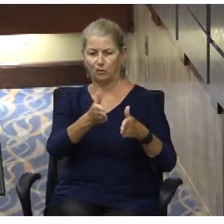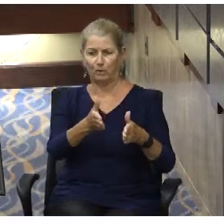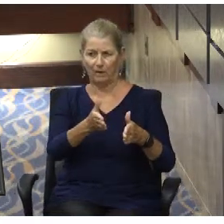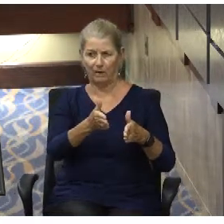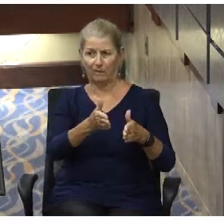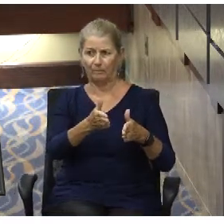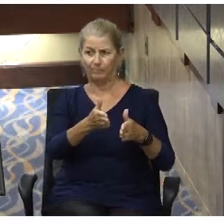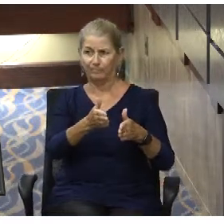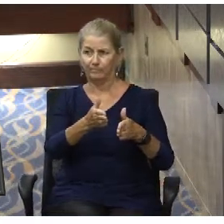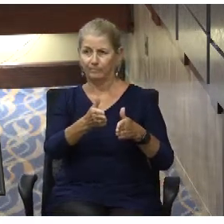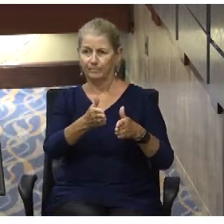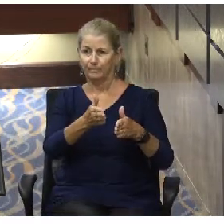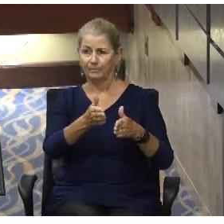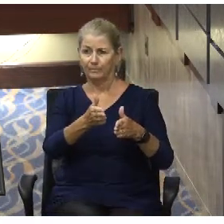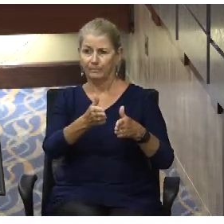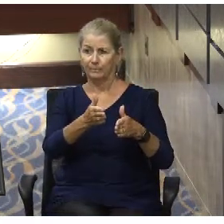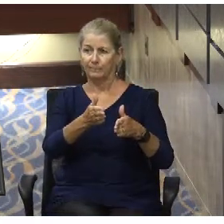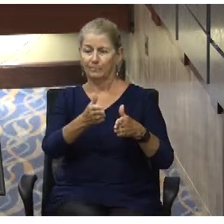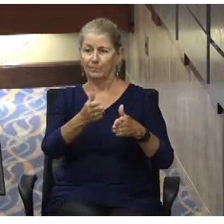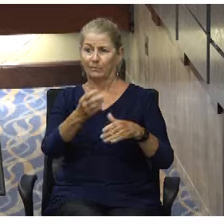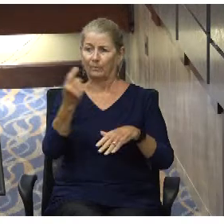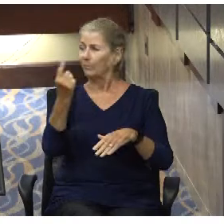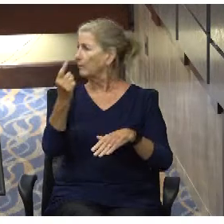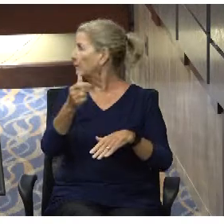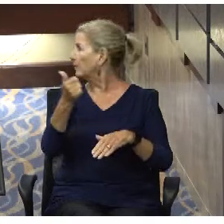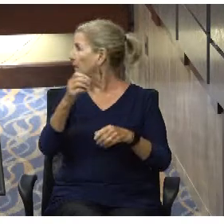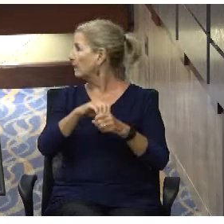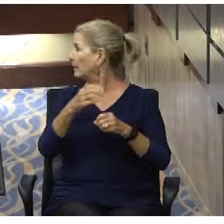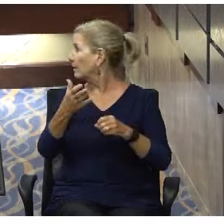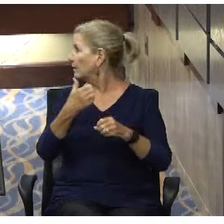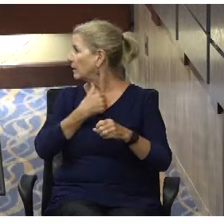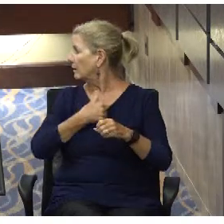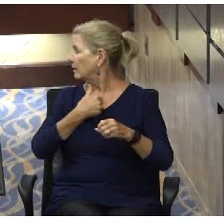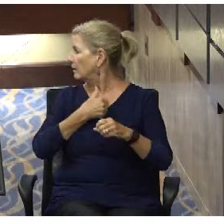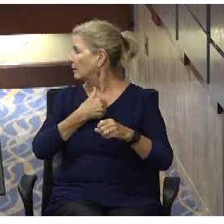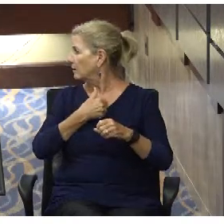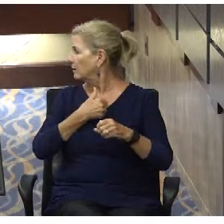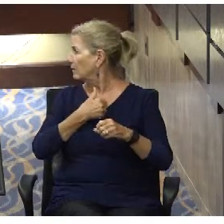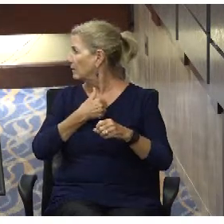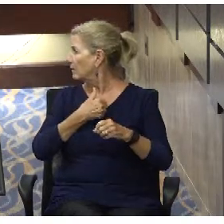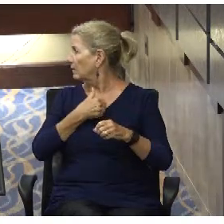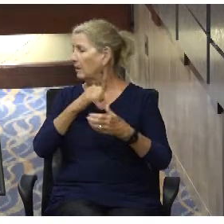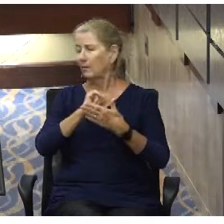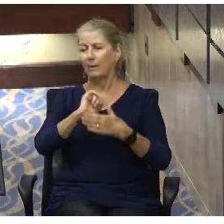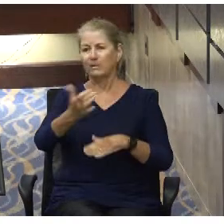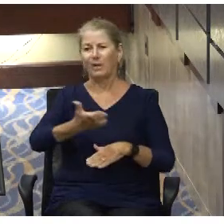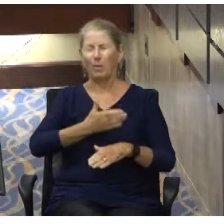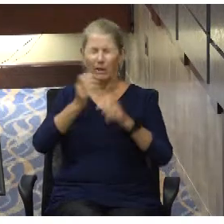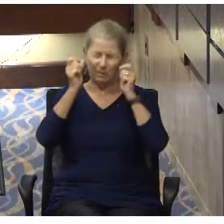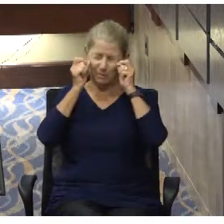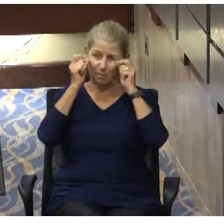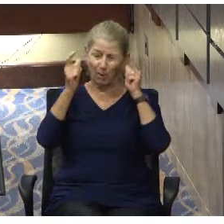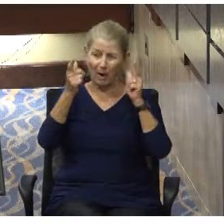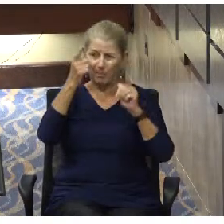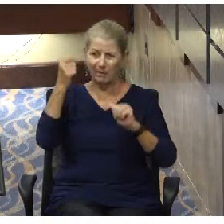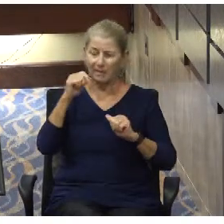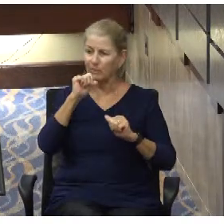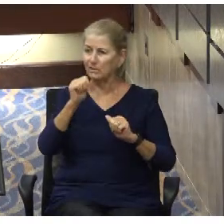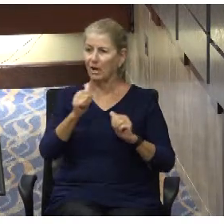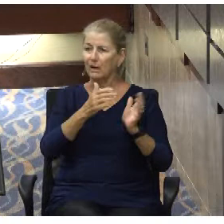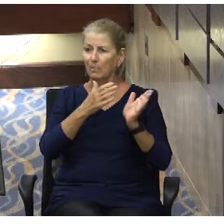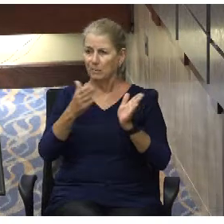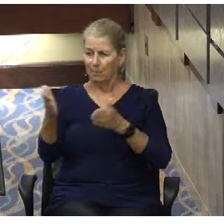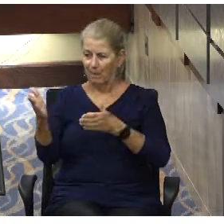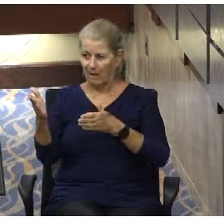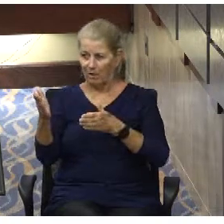there's supposed to be an after there. Darn it. I'm sorry. Well, It was a welcome surprise because I was not prepared. I was